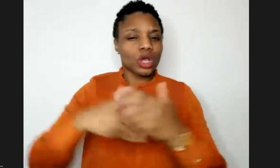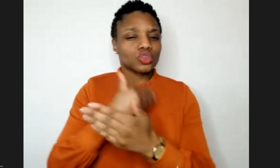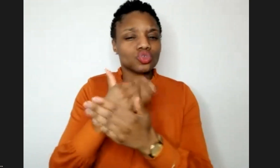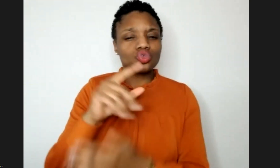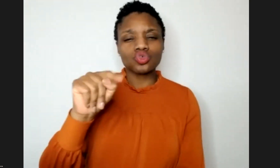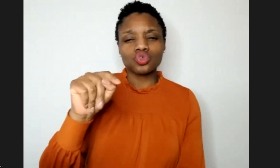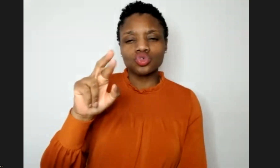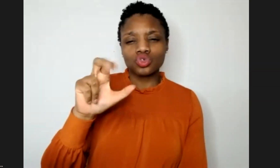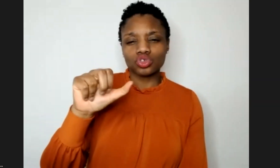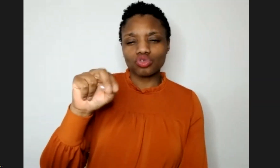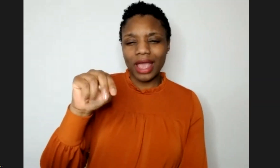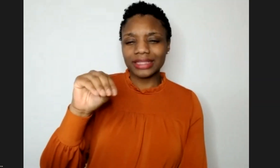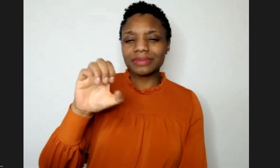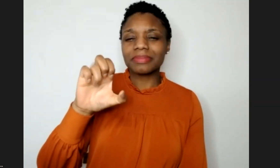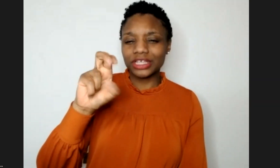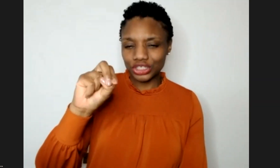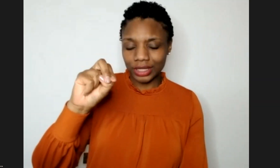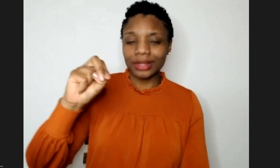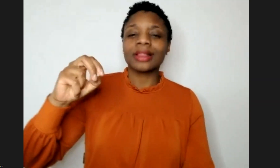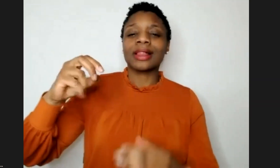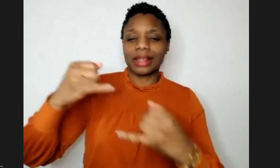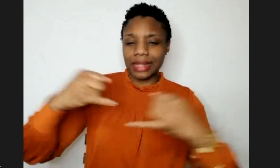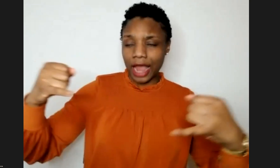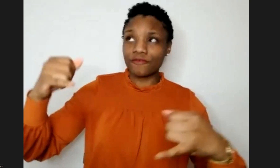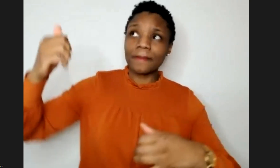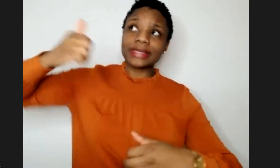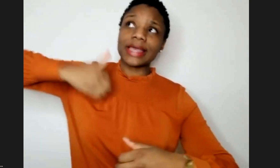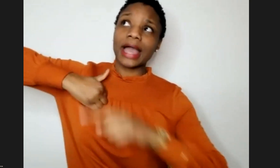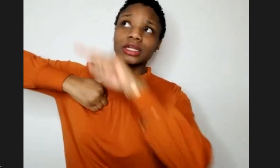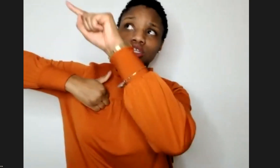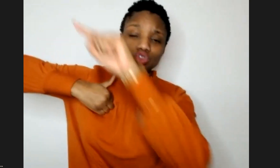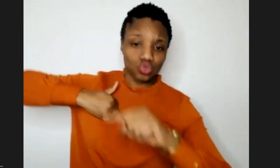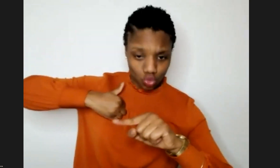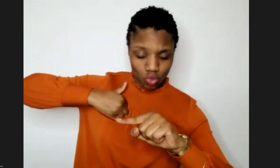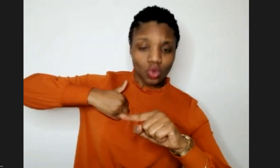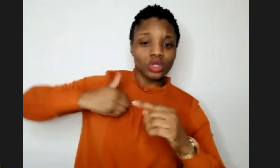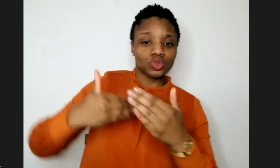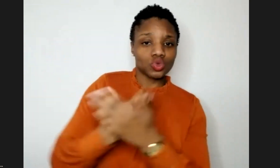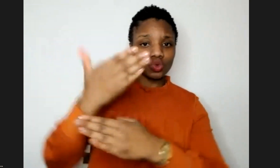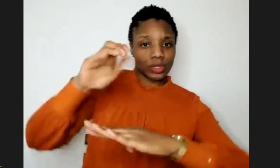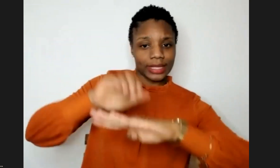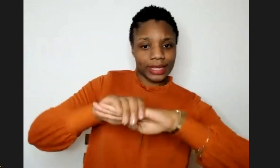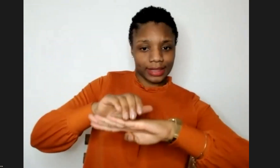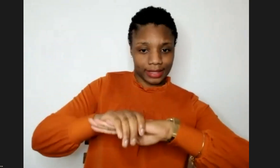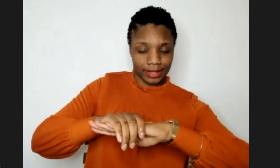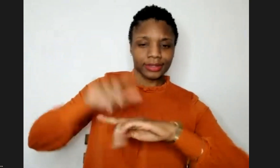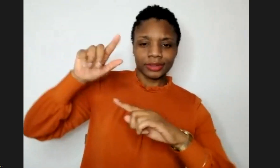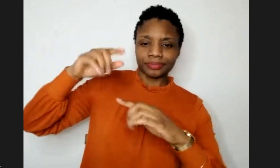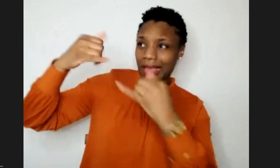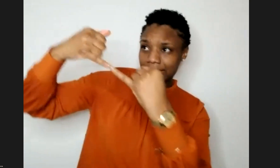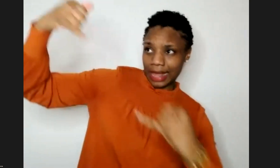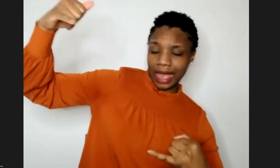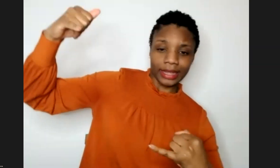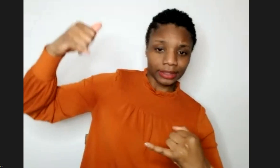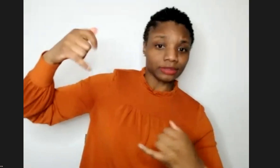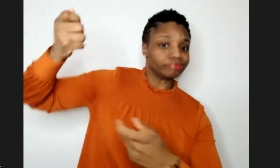line from Canada down to New England, the Northeast Clean Energy Connect transmission line. That's one component